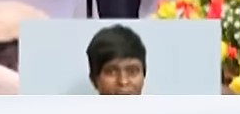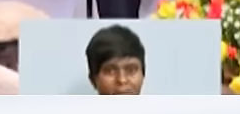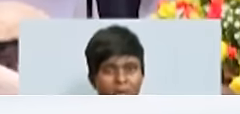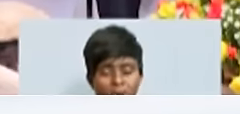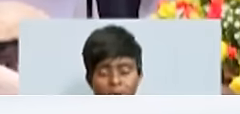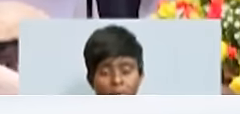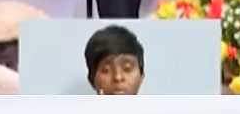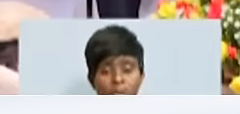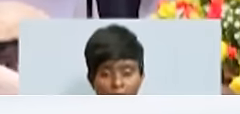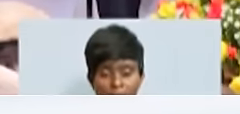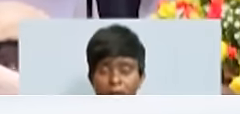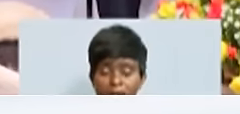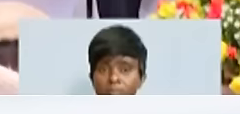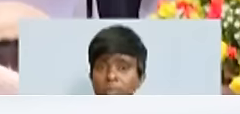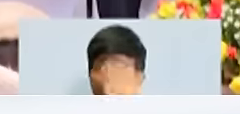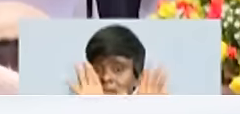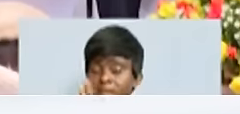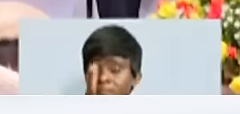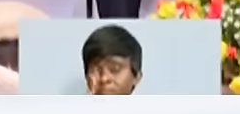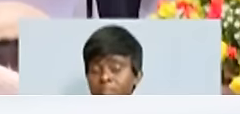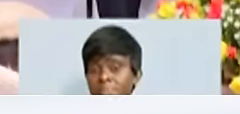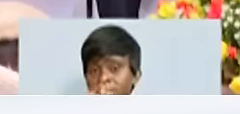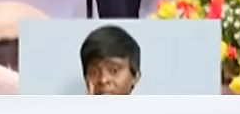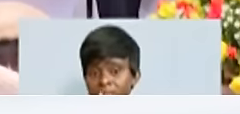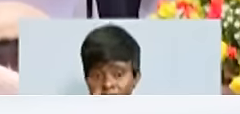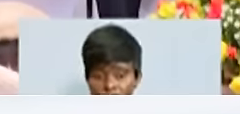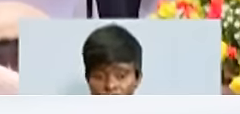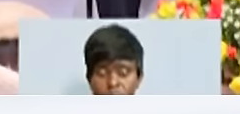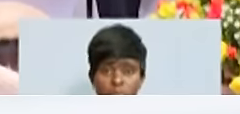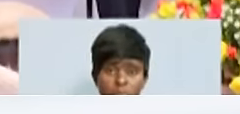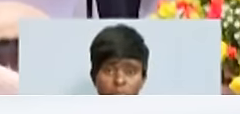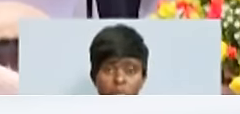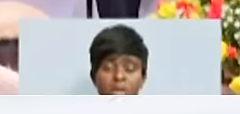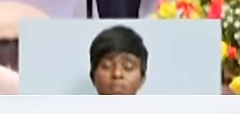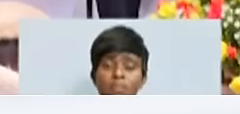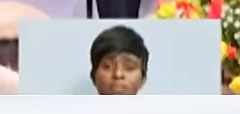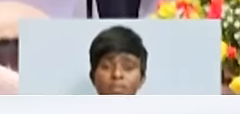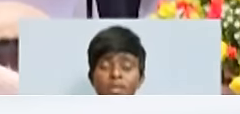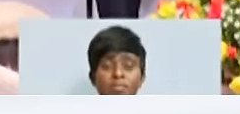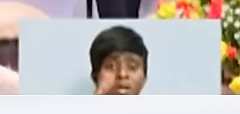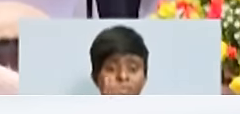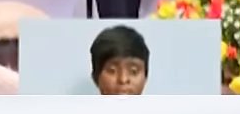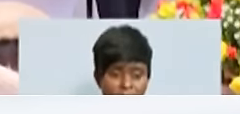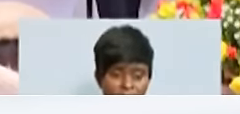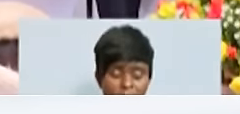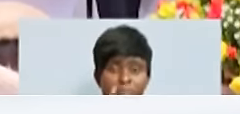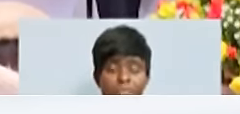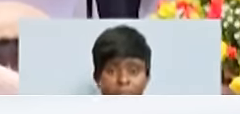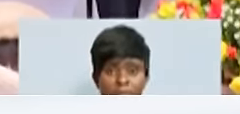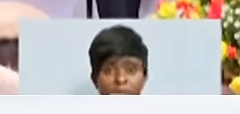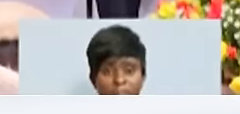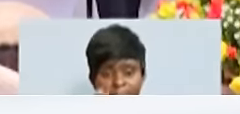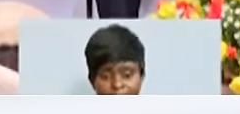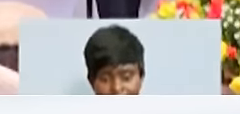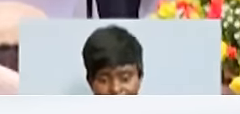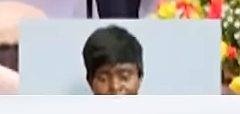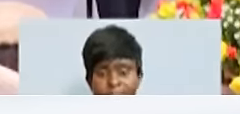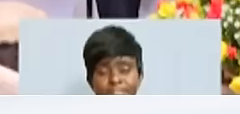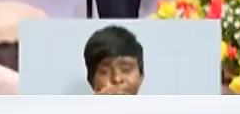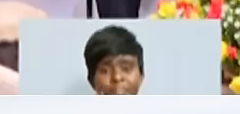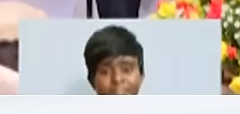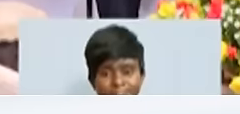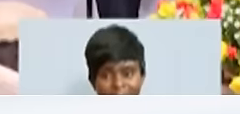We also are clear, Madam Speaker, on social protection, farmer input support. Even